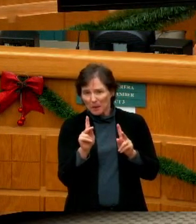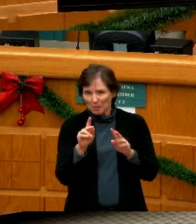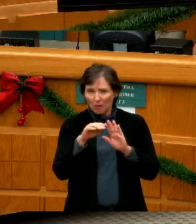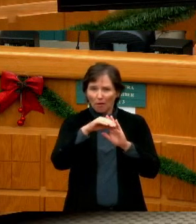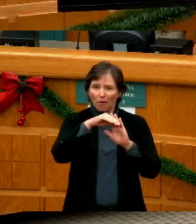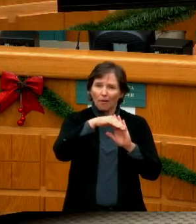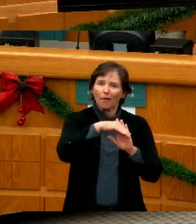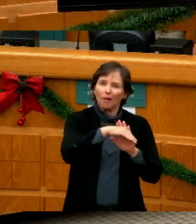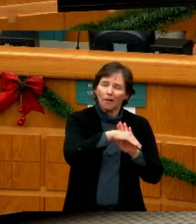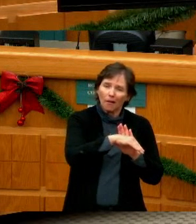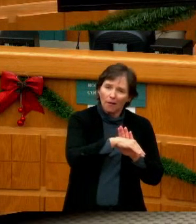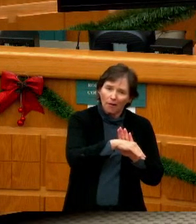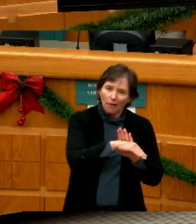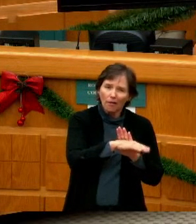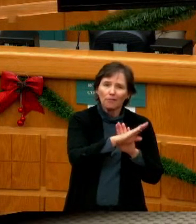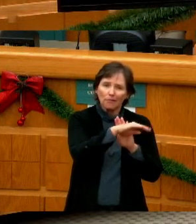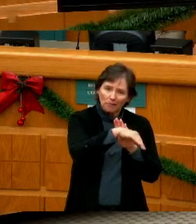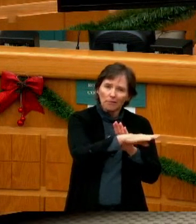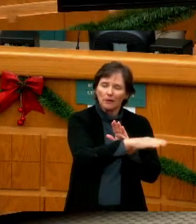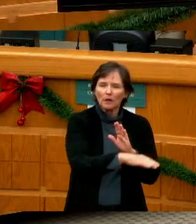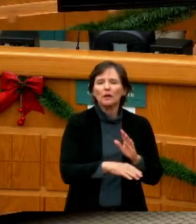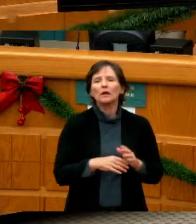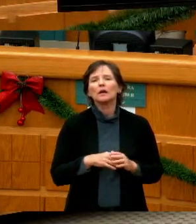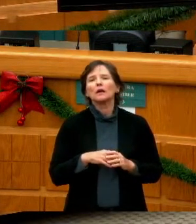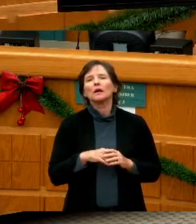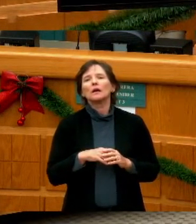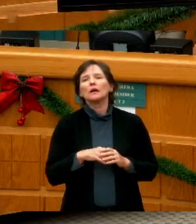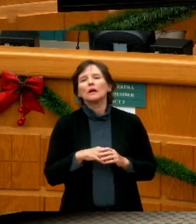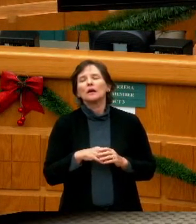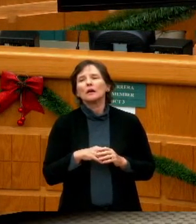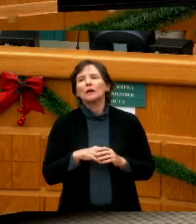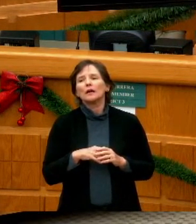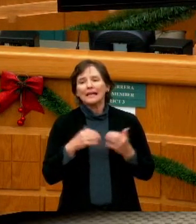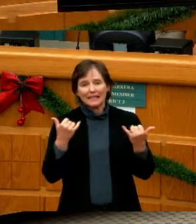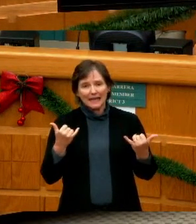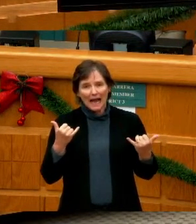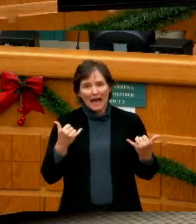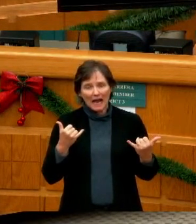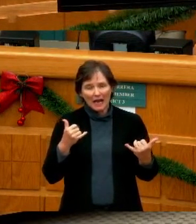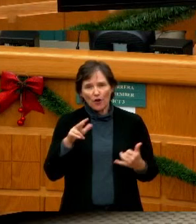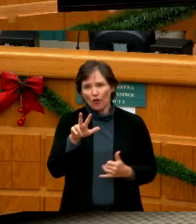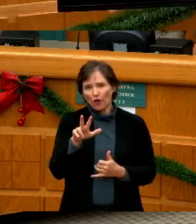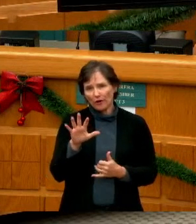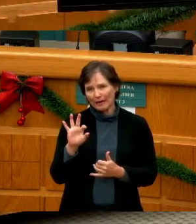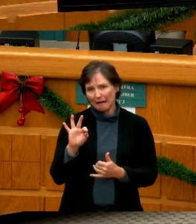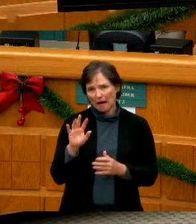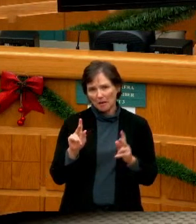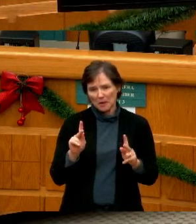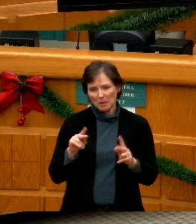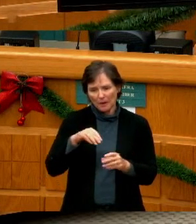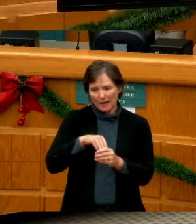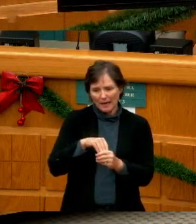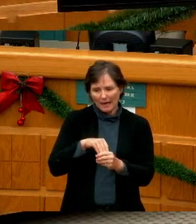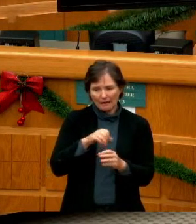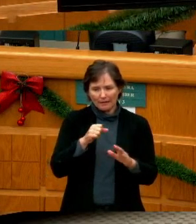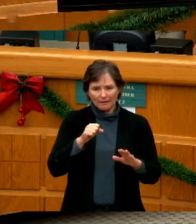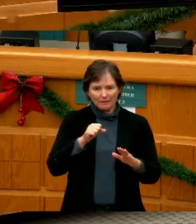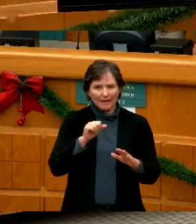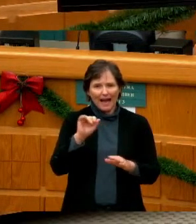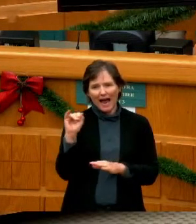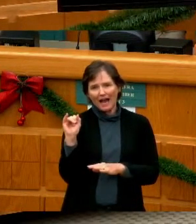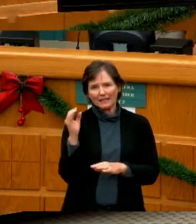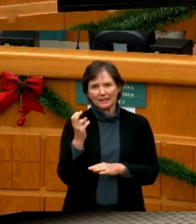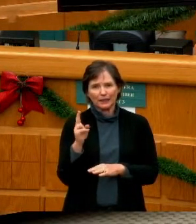went further up to 47. It's kind of dropped back down, was up to 44 November the 28th. And today